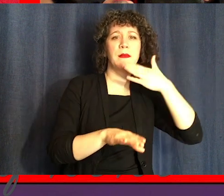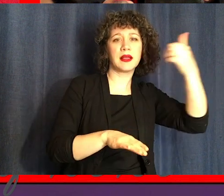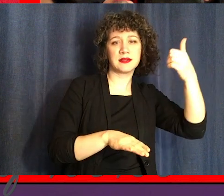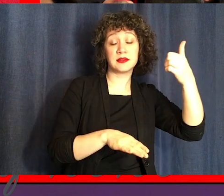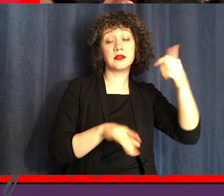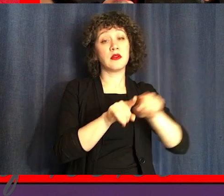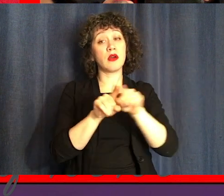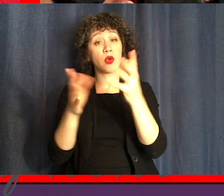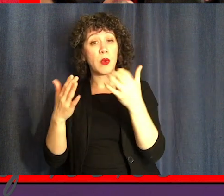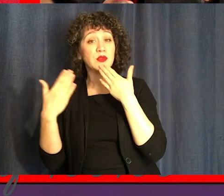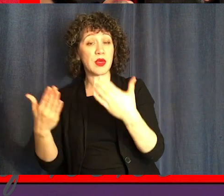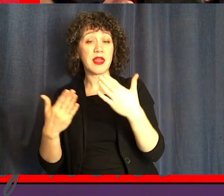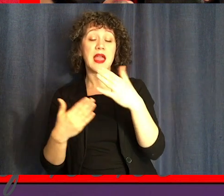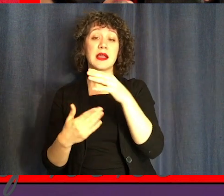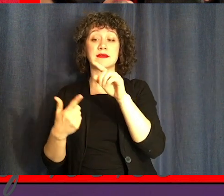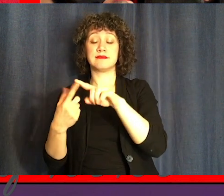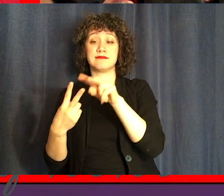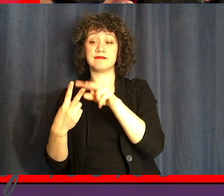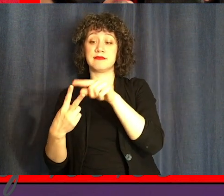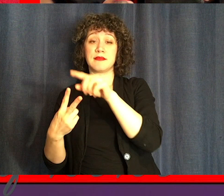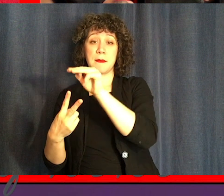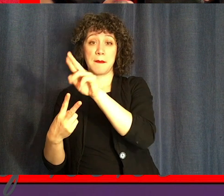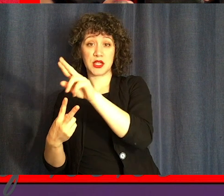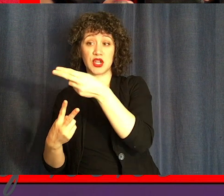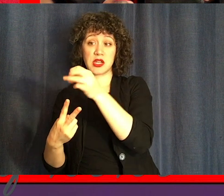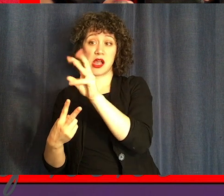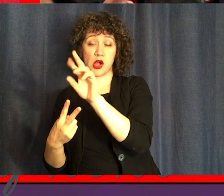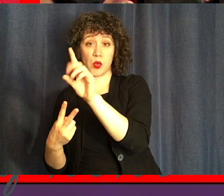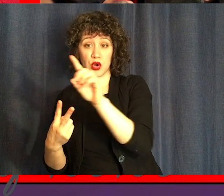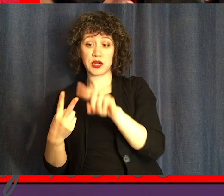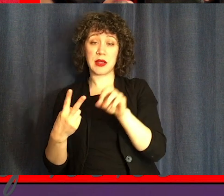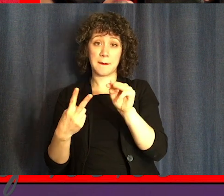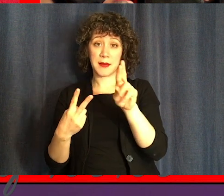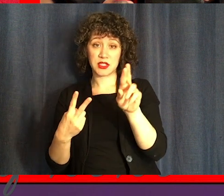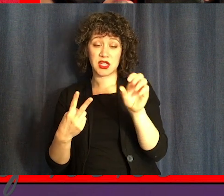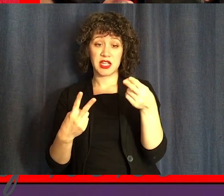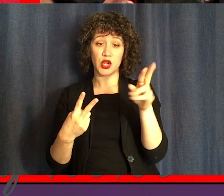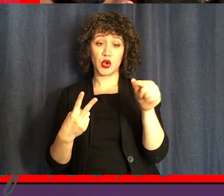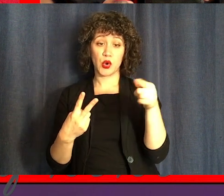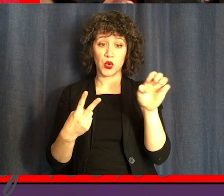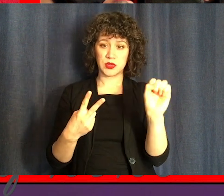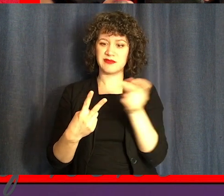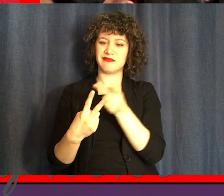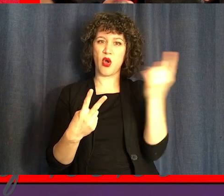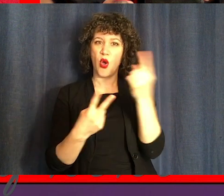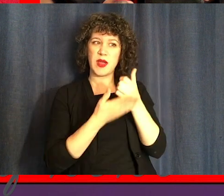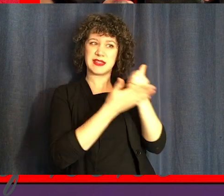would also like to thank Mr. Howard and Mr. Hughes for always helping him with his classes.